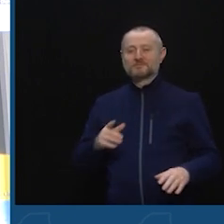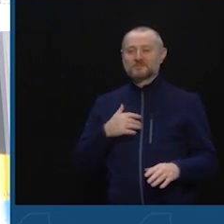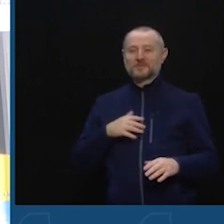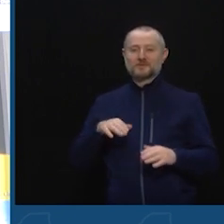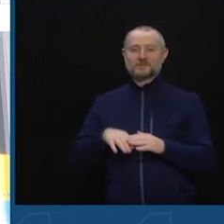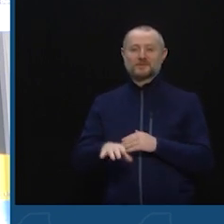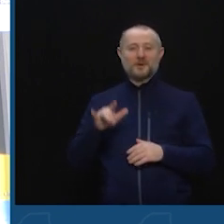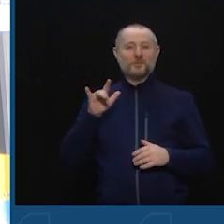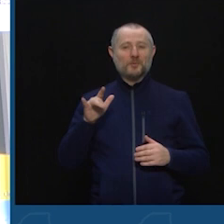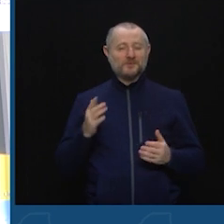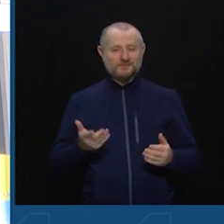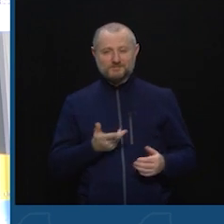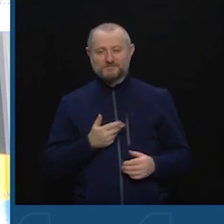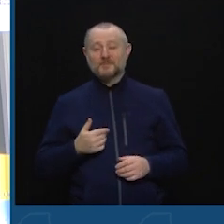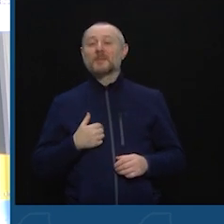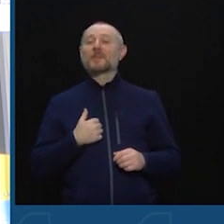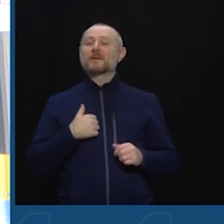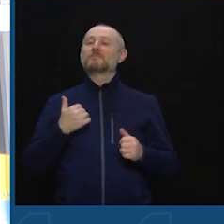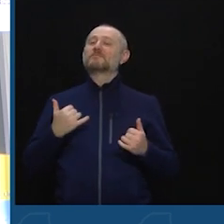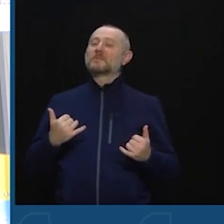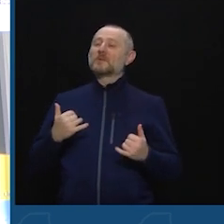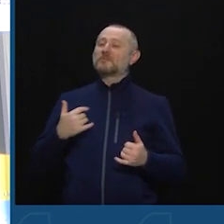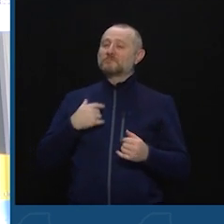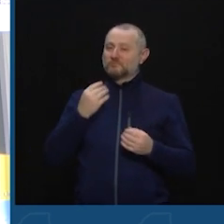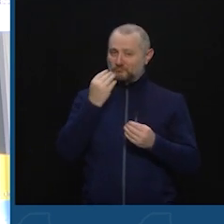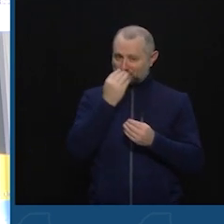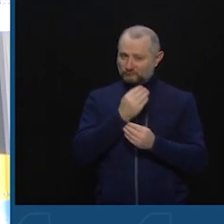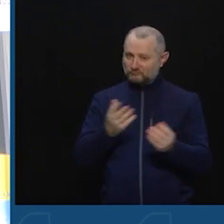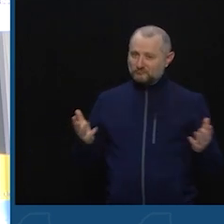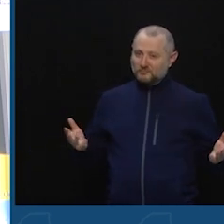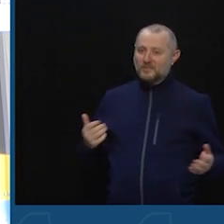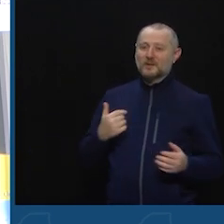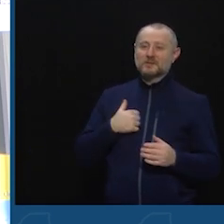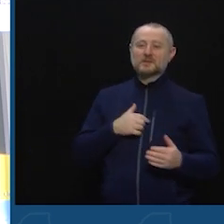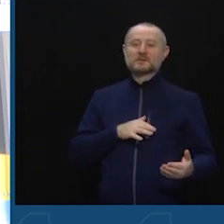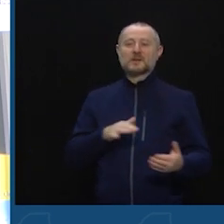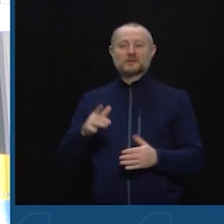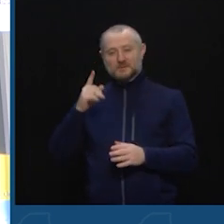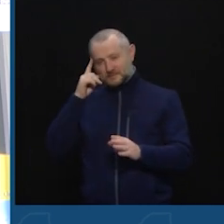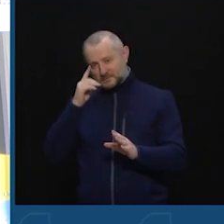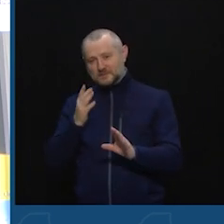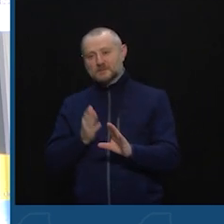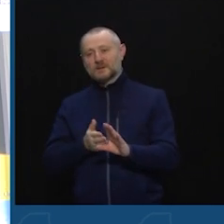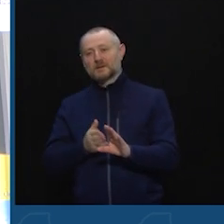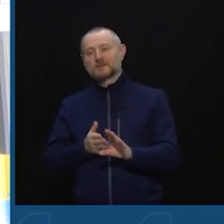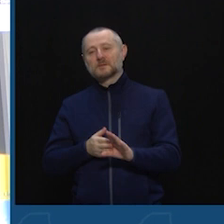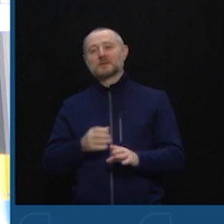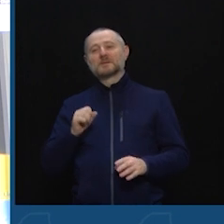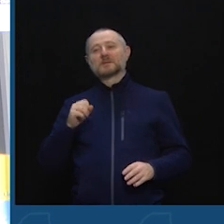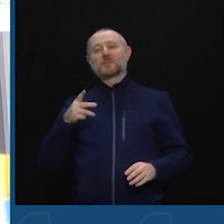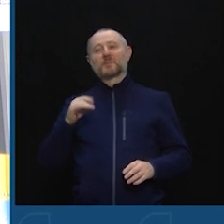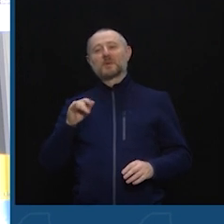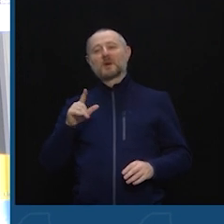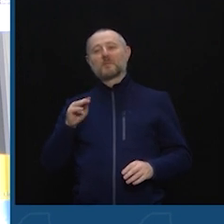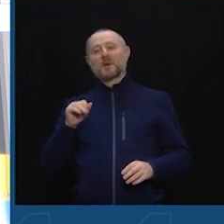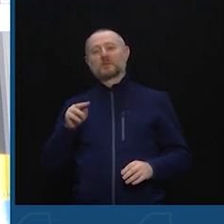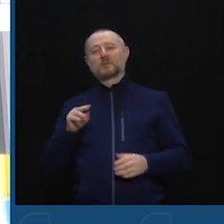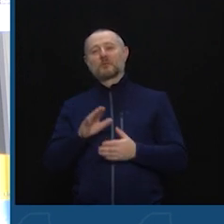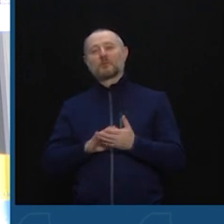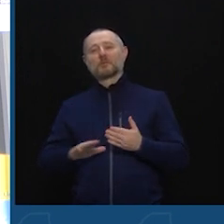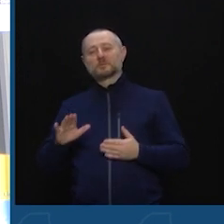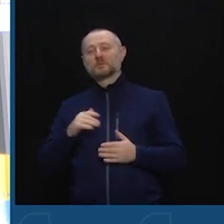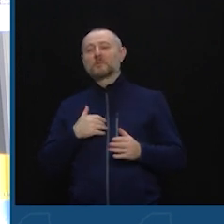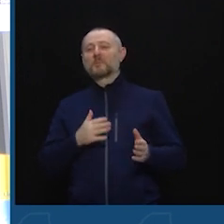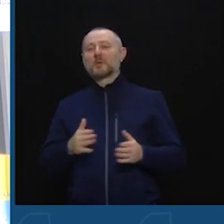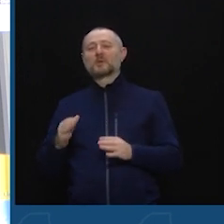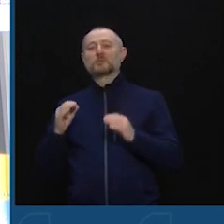share with you that I studied psychology at Spelman College, and I intended to teach psychology on the collegiate